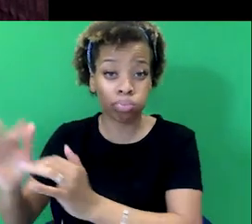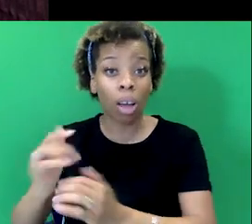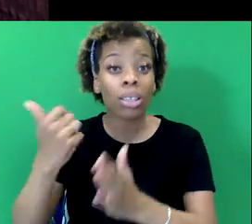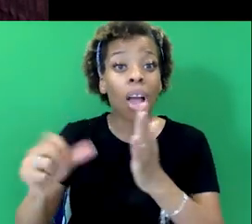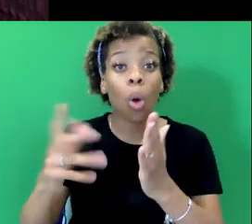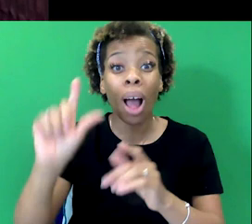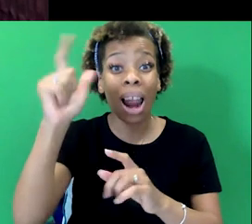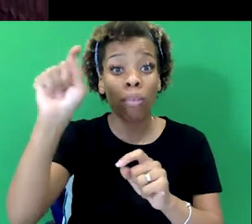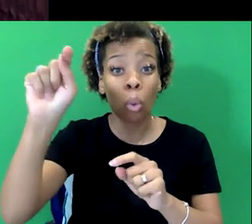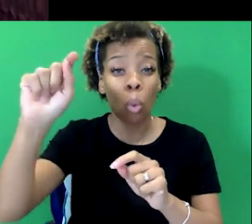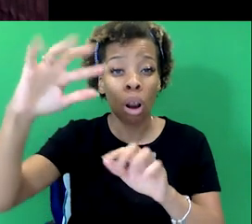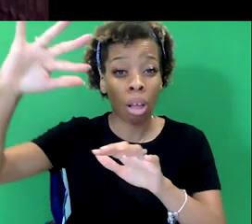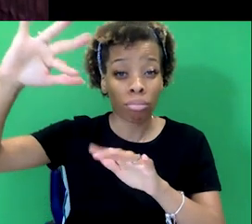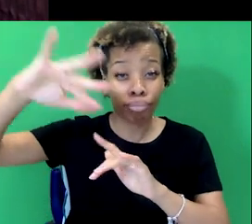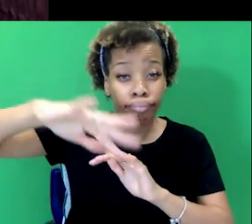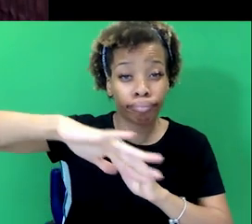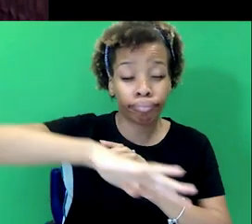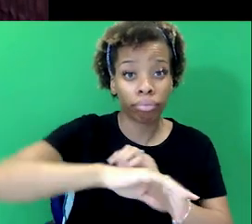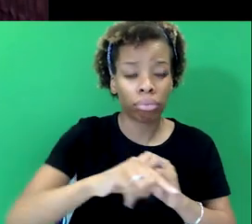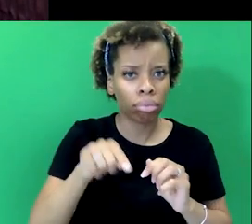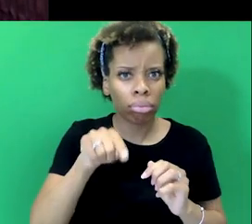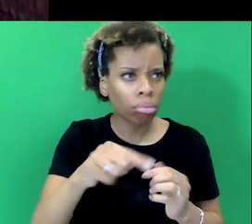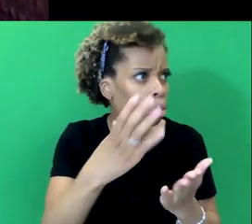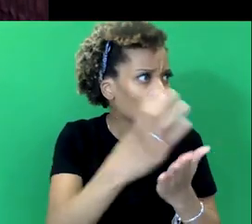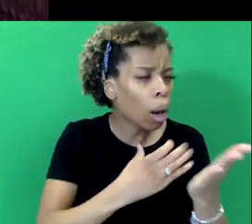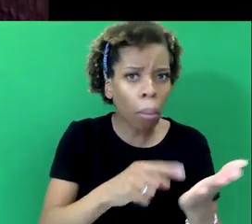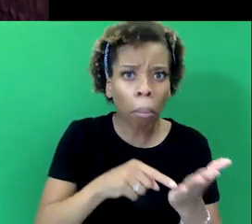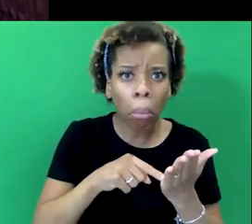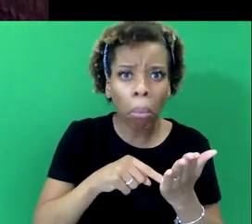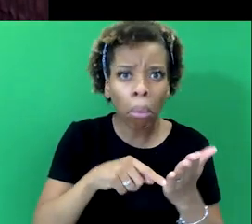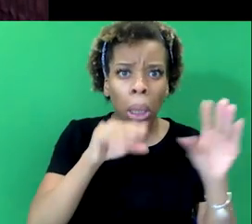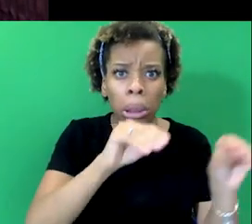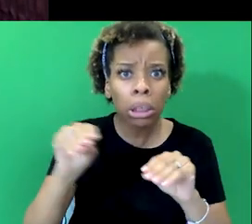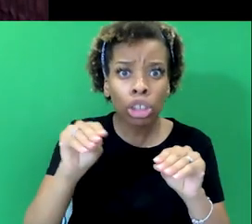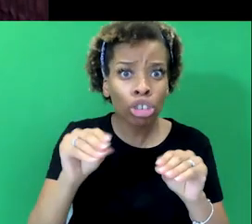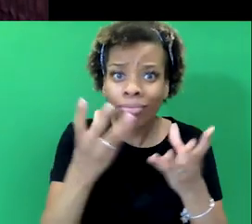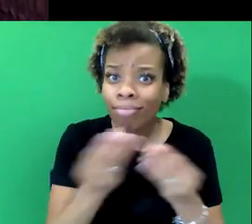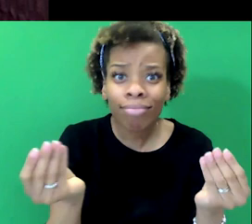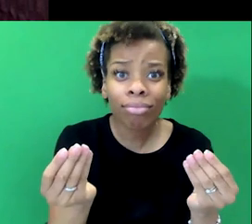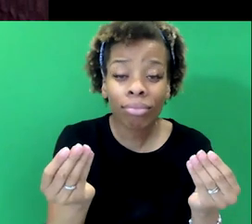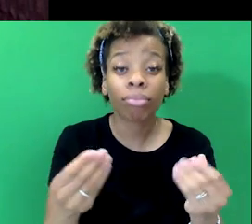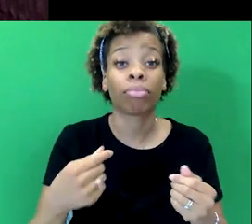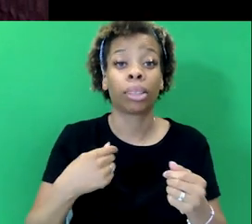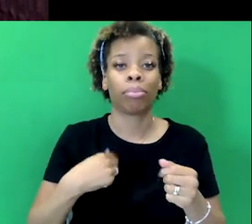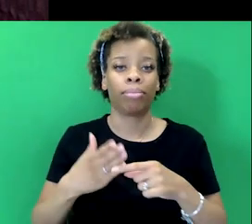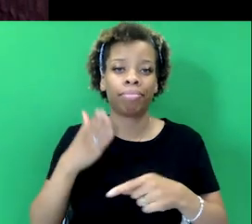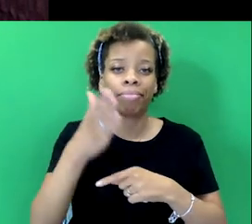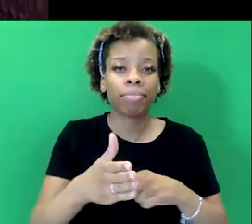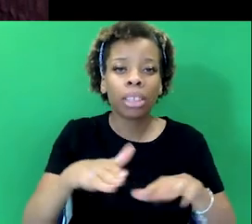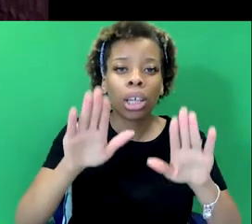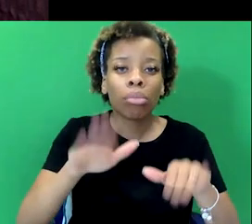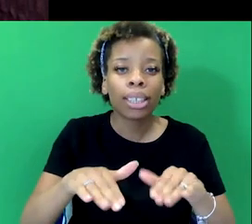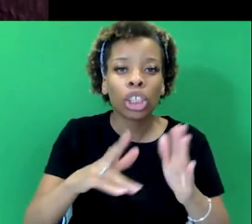not read this in any school text. What I had to do was go to the British newspaper